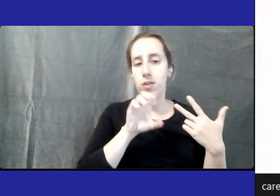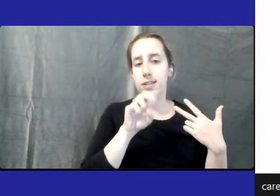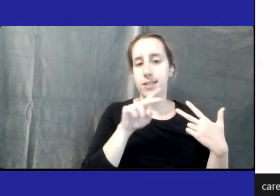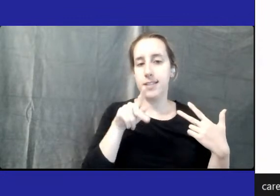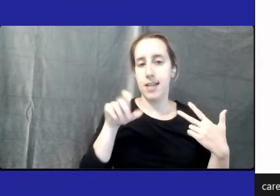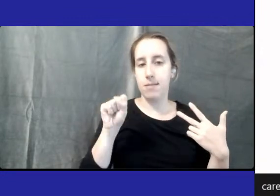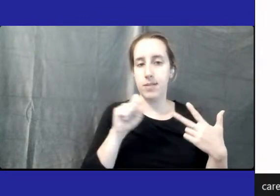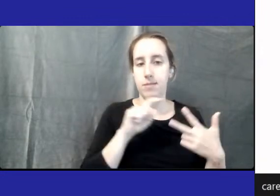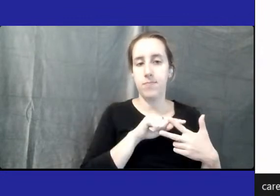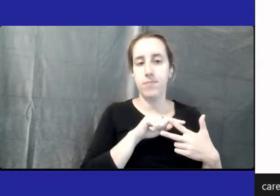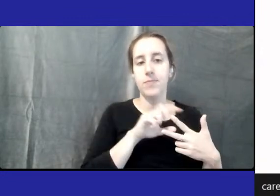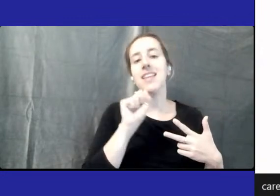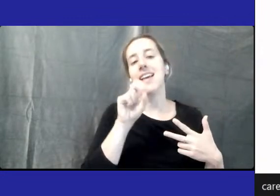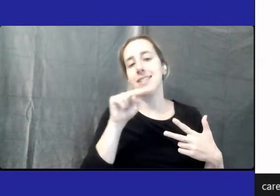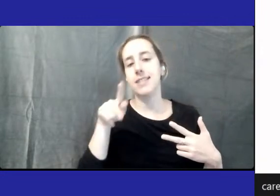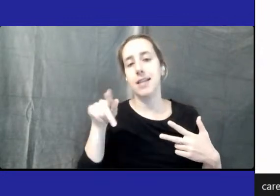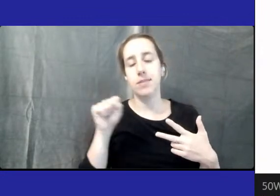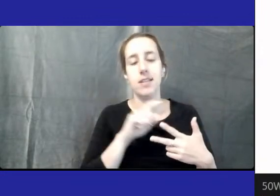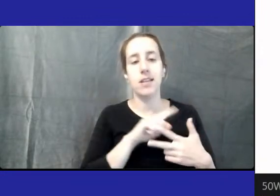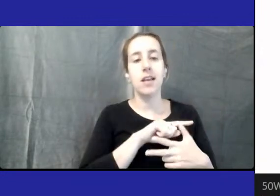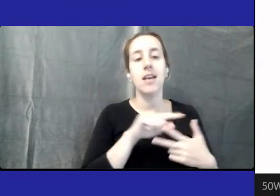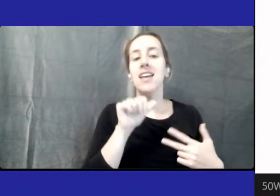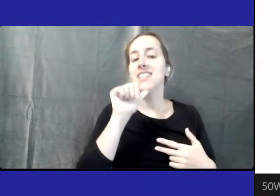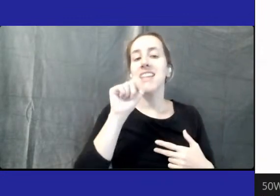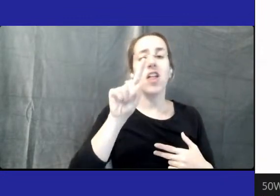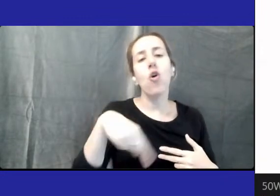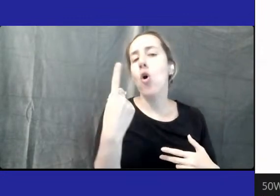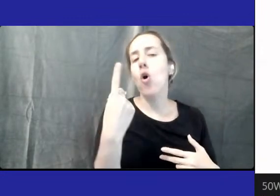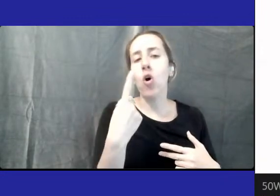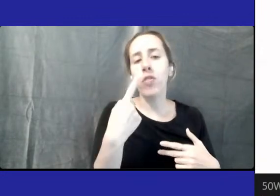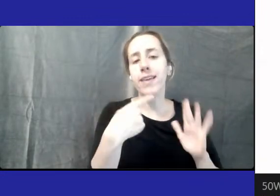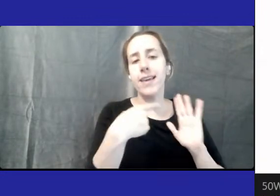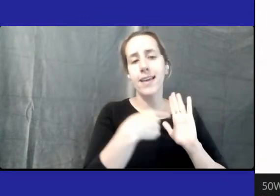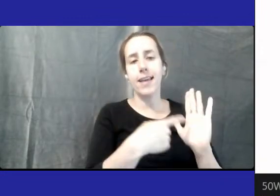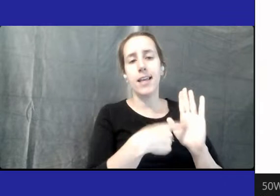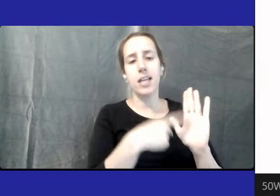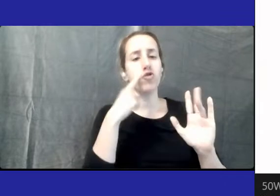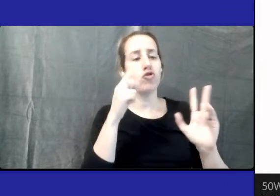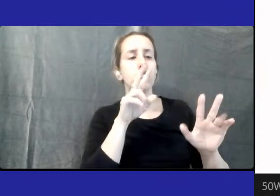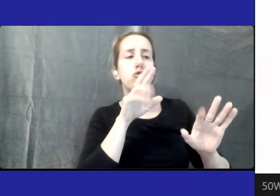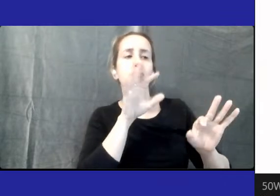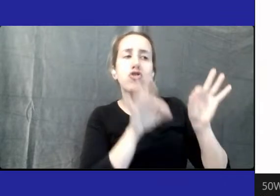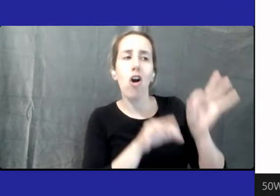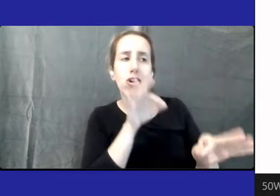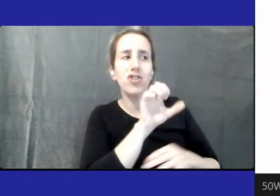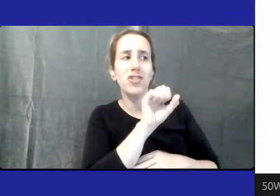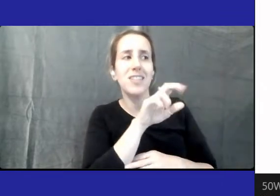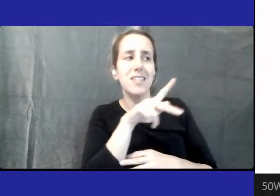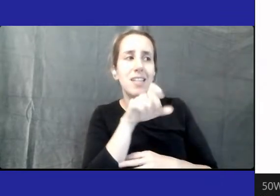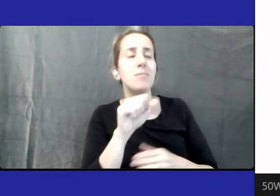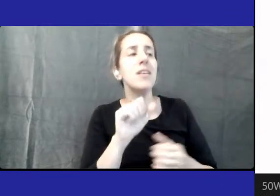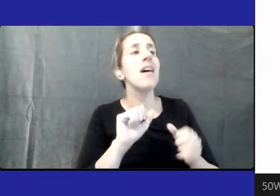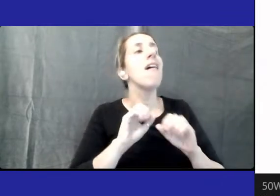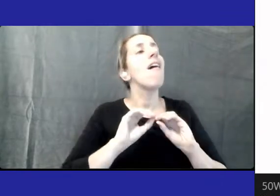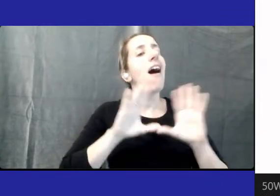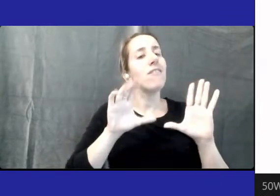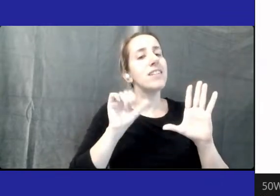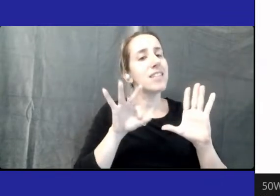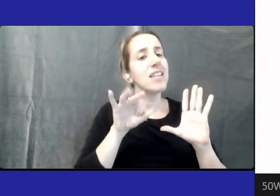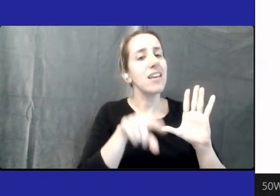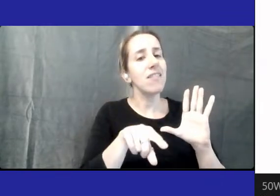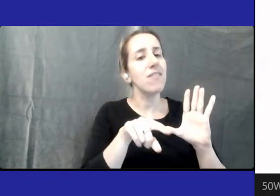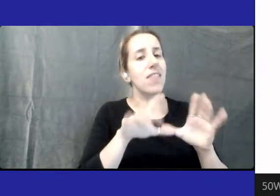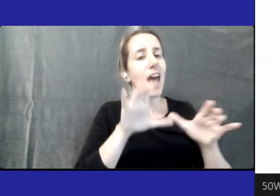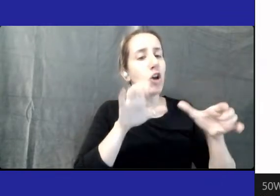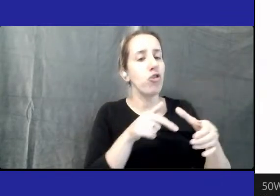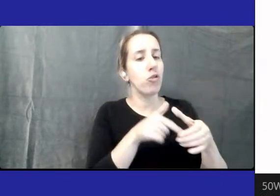only indicator by which the SNPs are judged. Obviously, as the population ages, over 50% of the people living with HIV now over